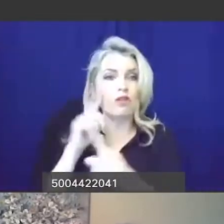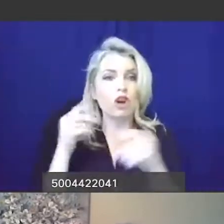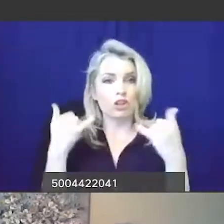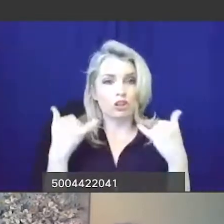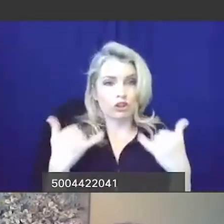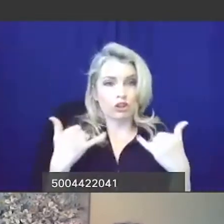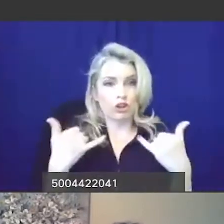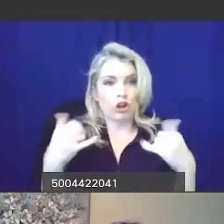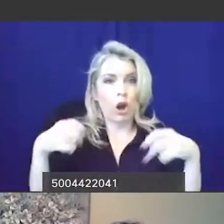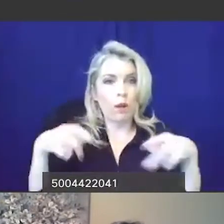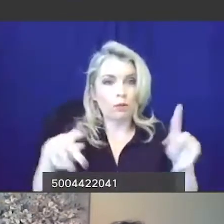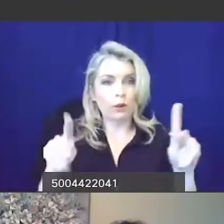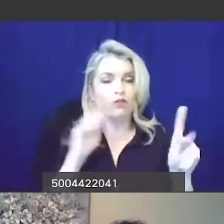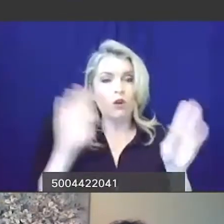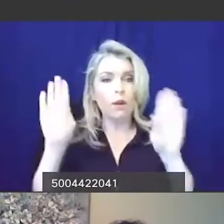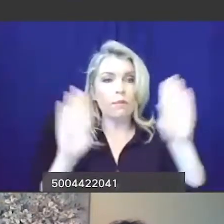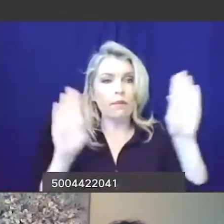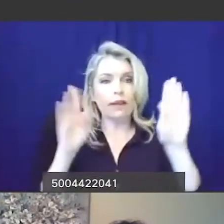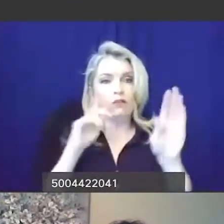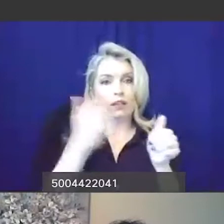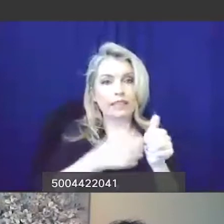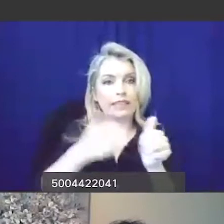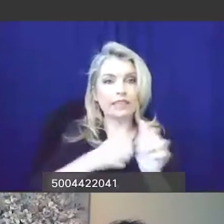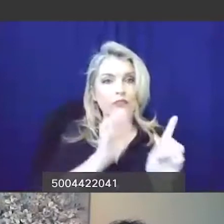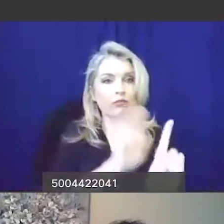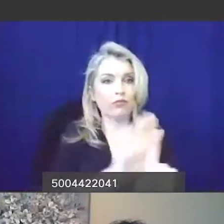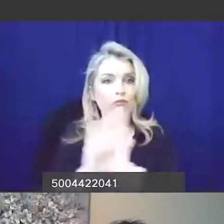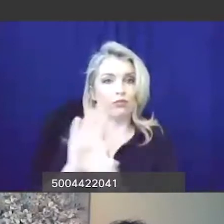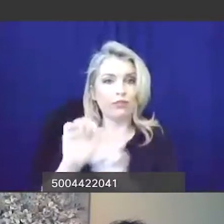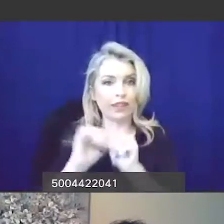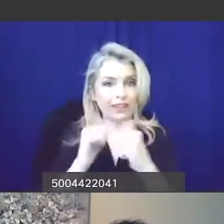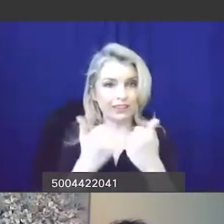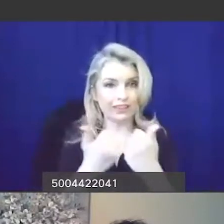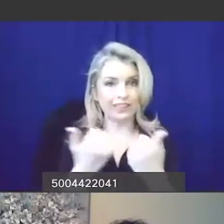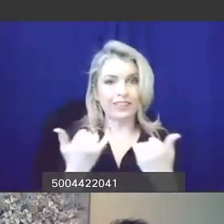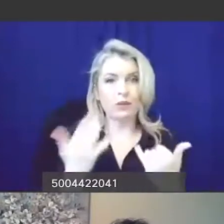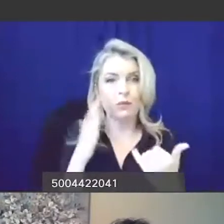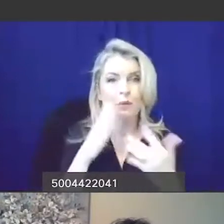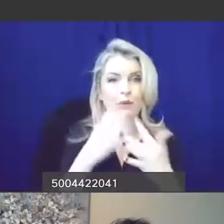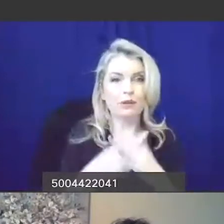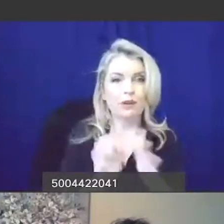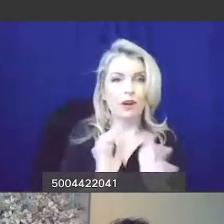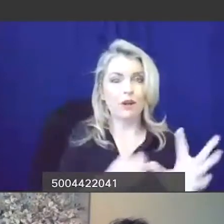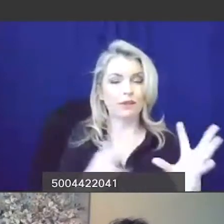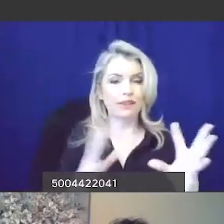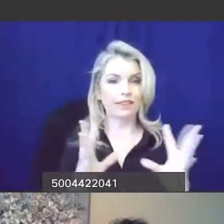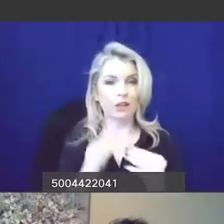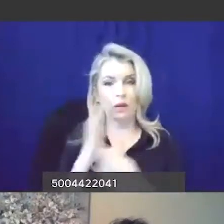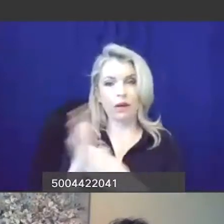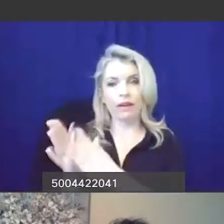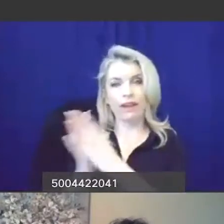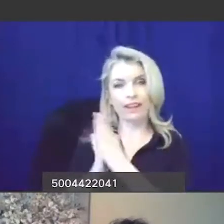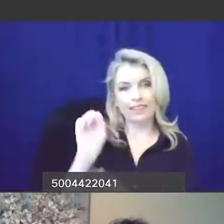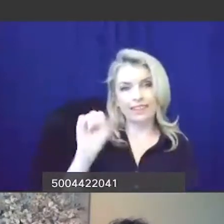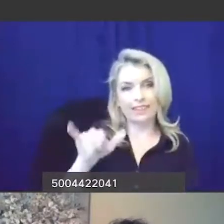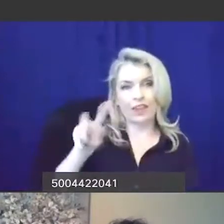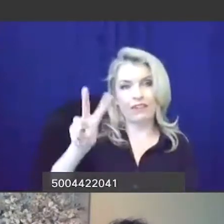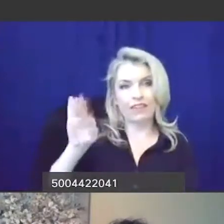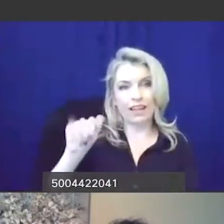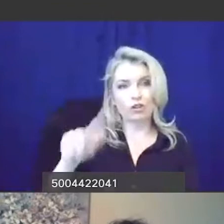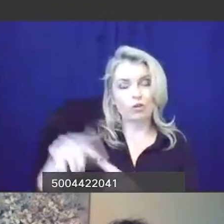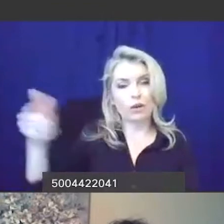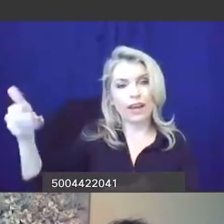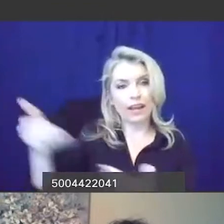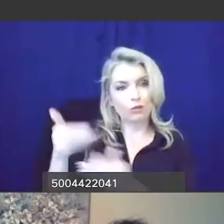each respective agency. With that, we'll begin our session, and I will ask Sylvia from our supply chain team to introduce